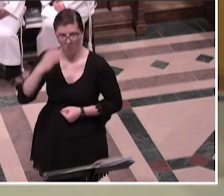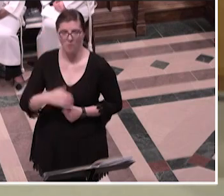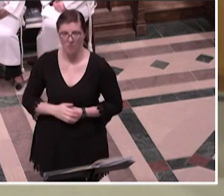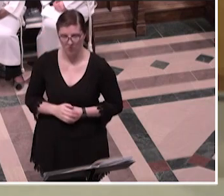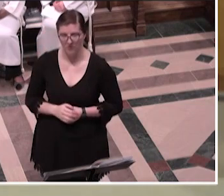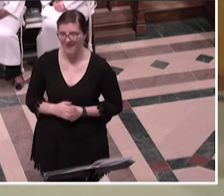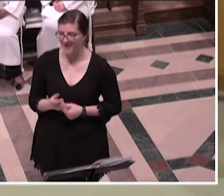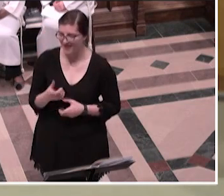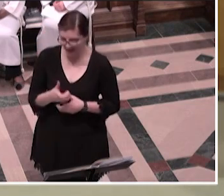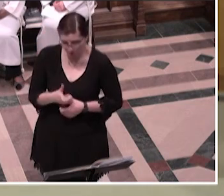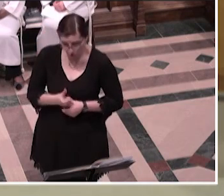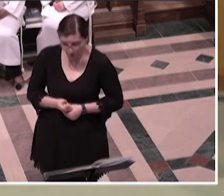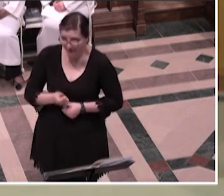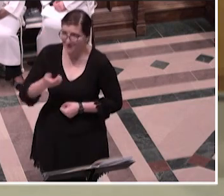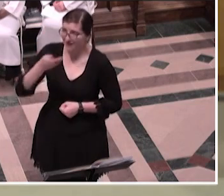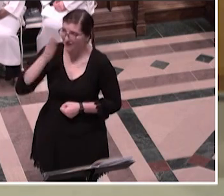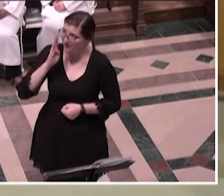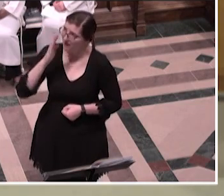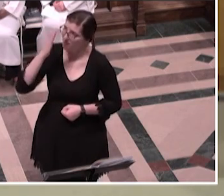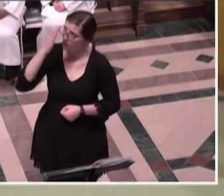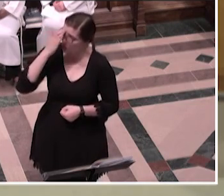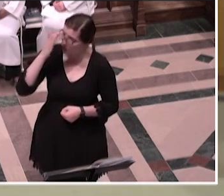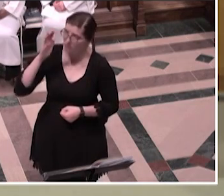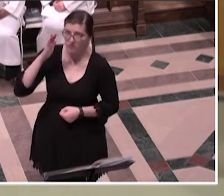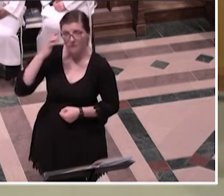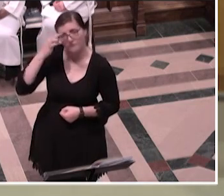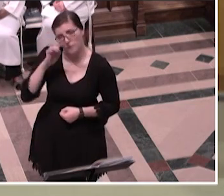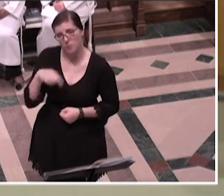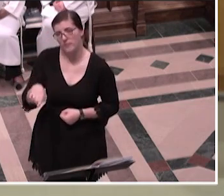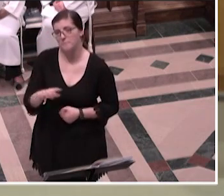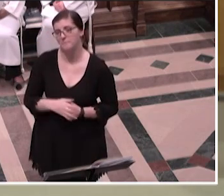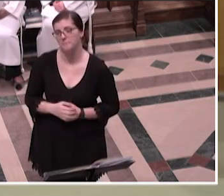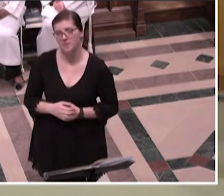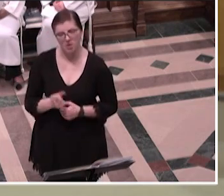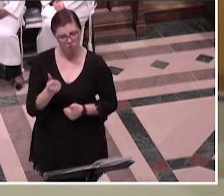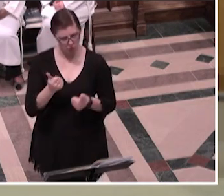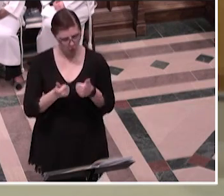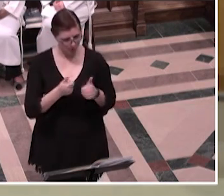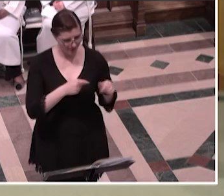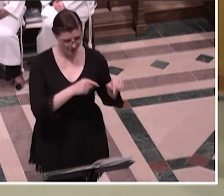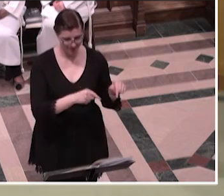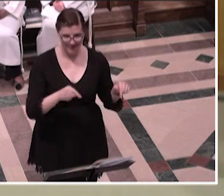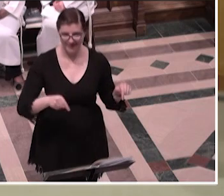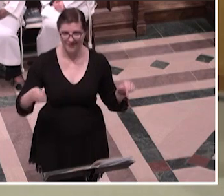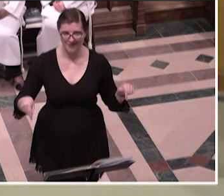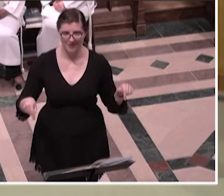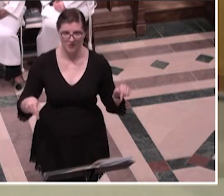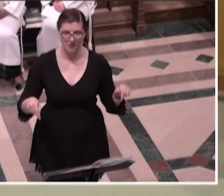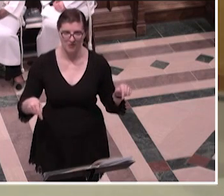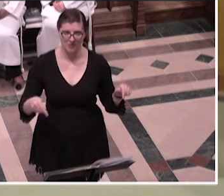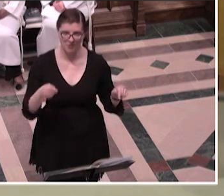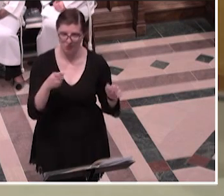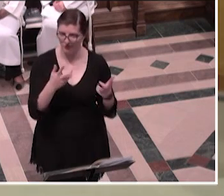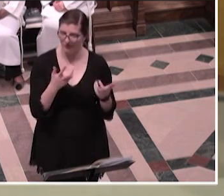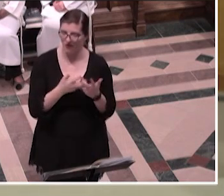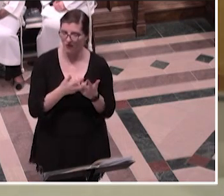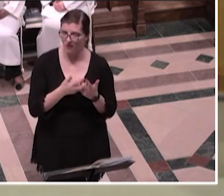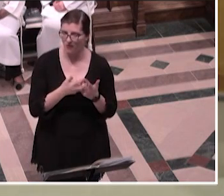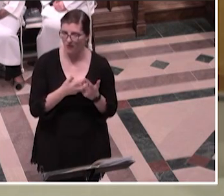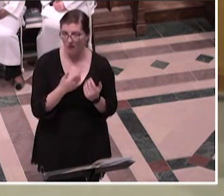that God does. So which category describes you best and